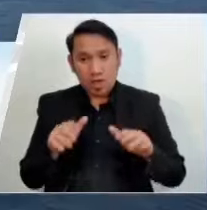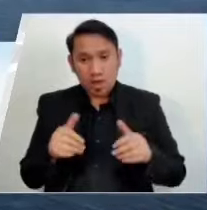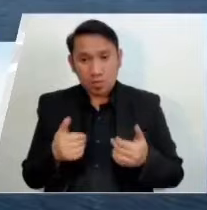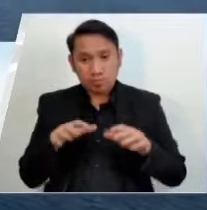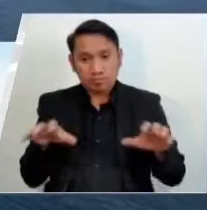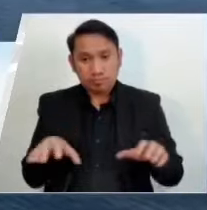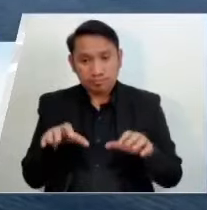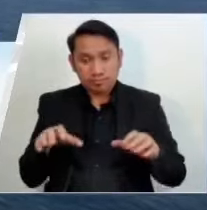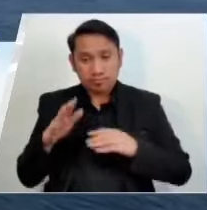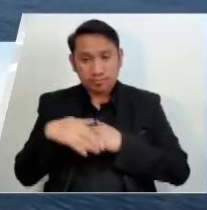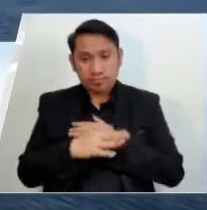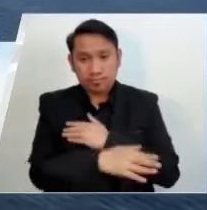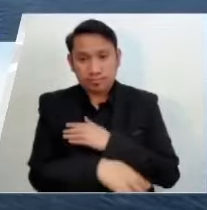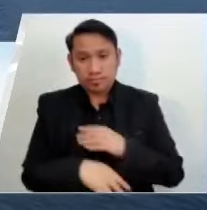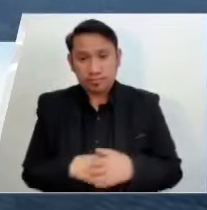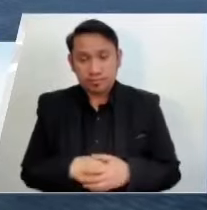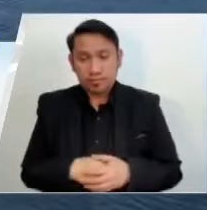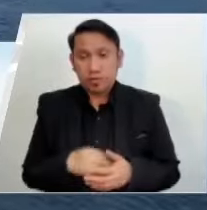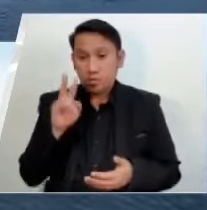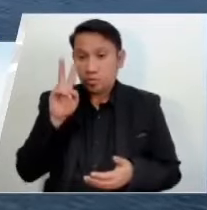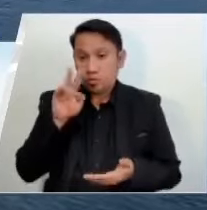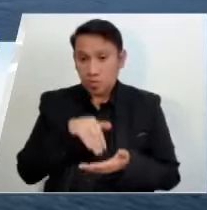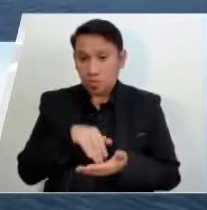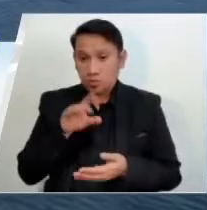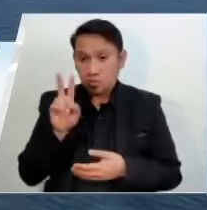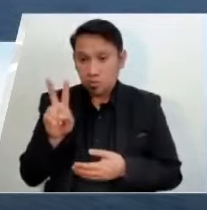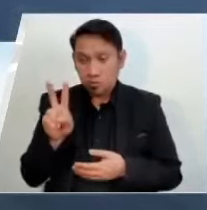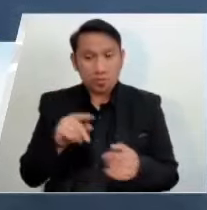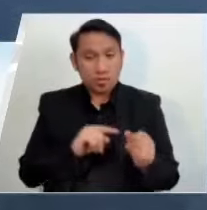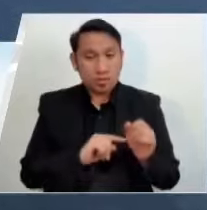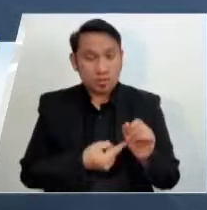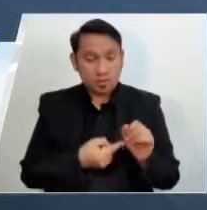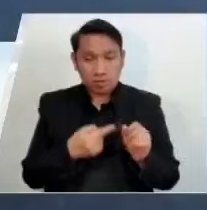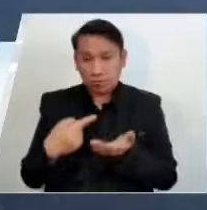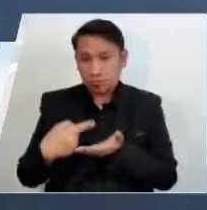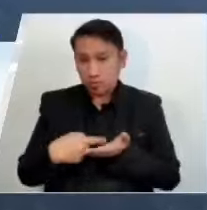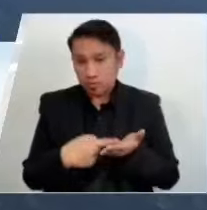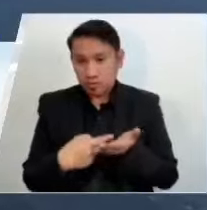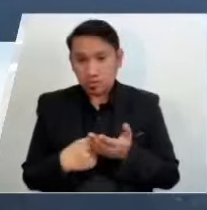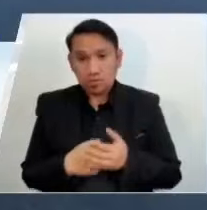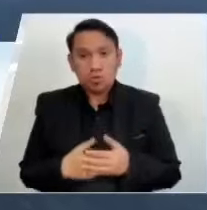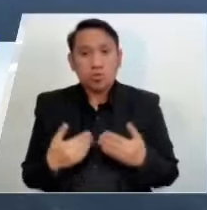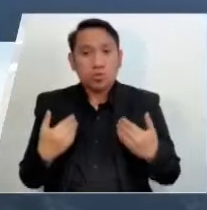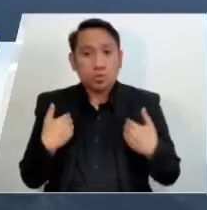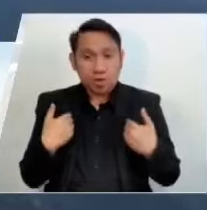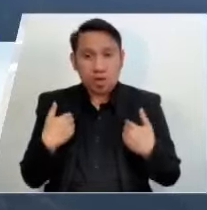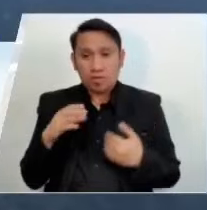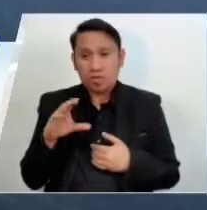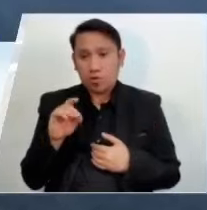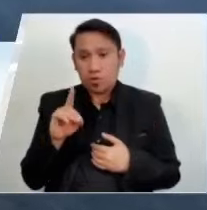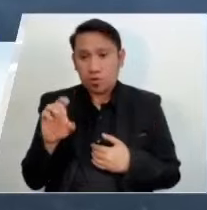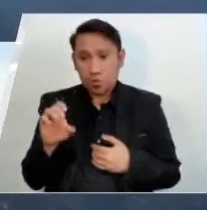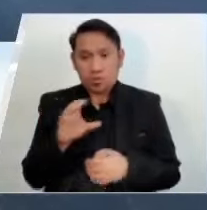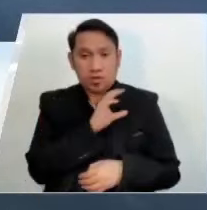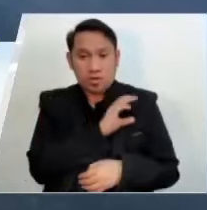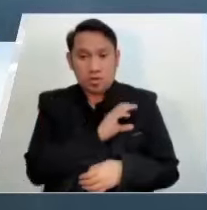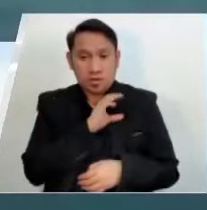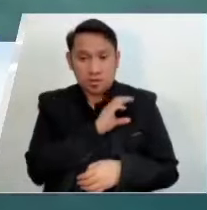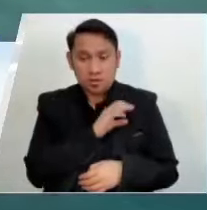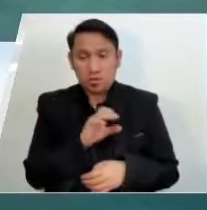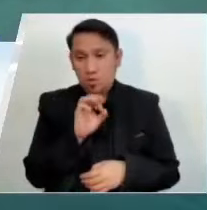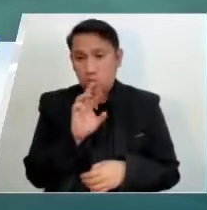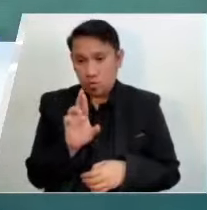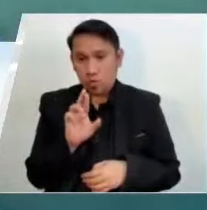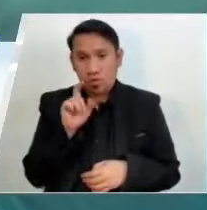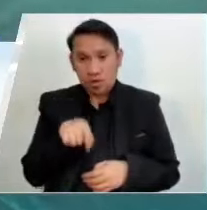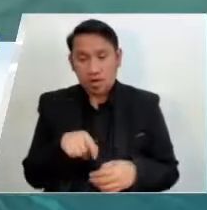seas. 2002 pa nagsimula ang mga pag-uusap para magkaroon ng Code of Conduct o alituntuning gagabay